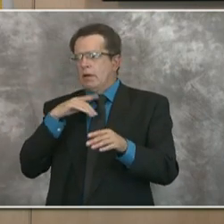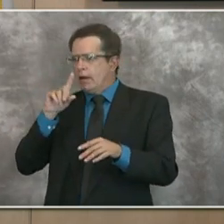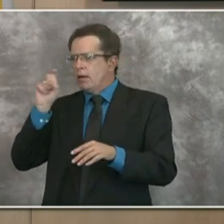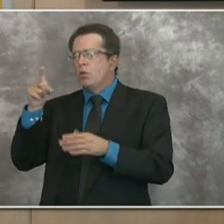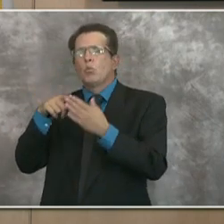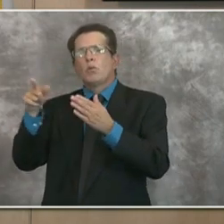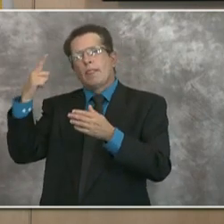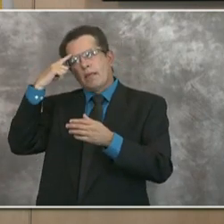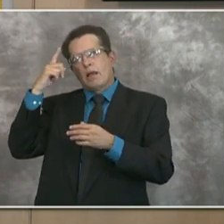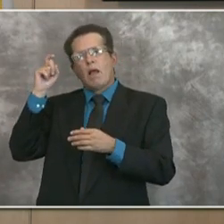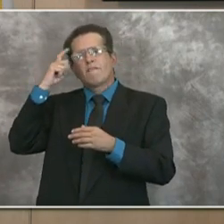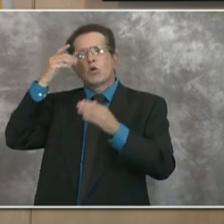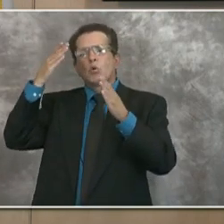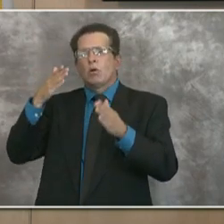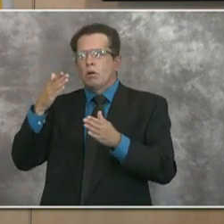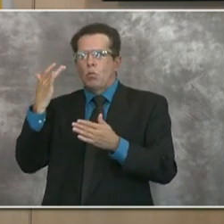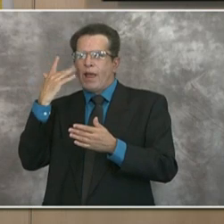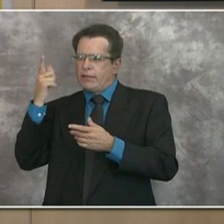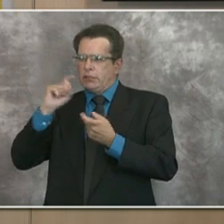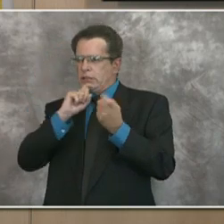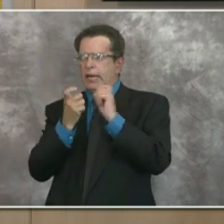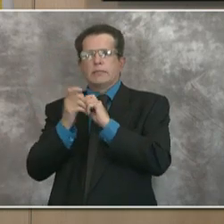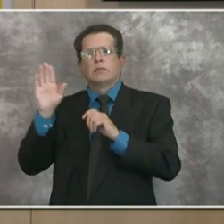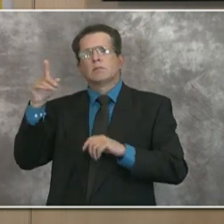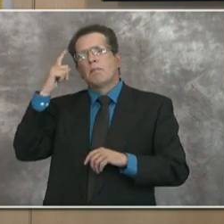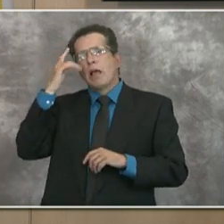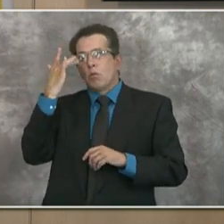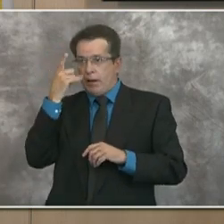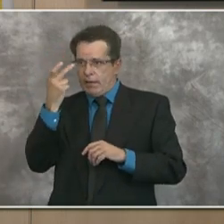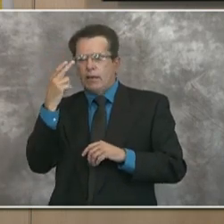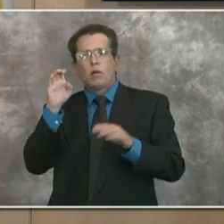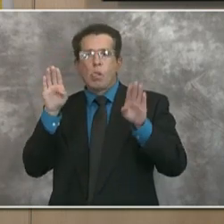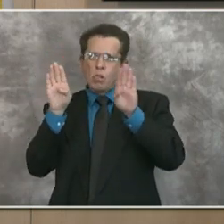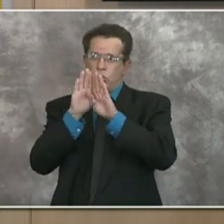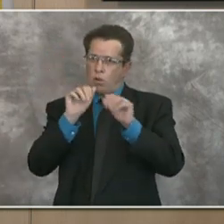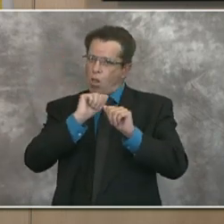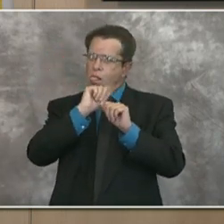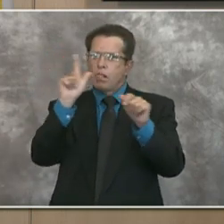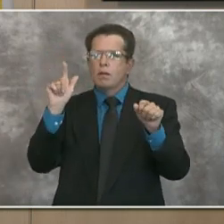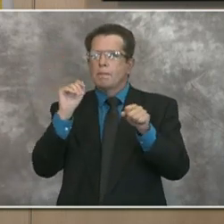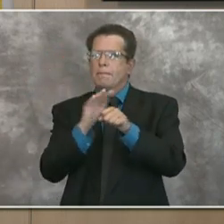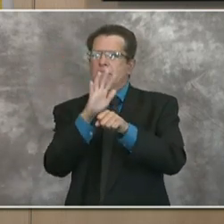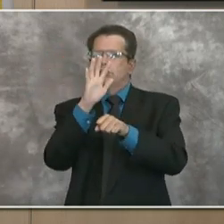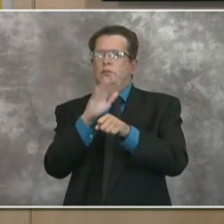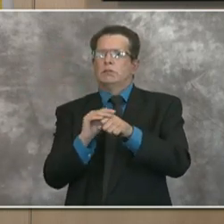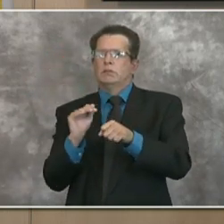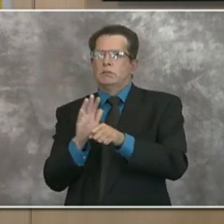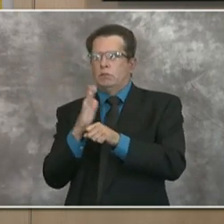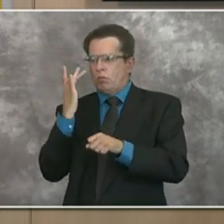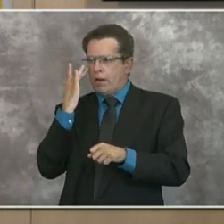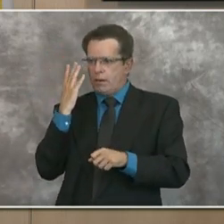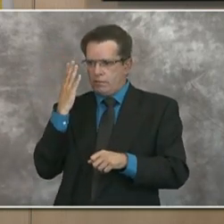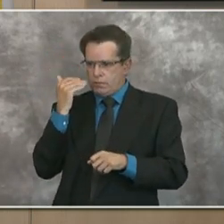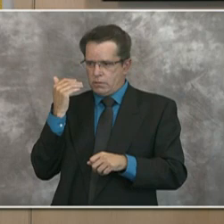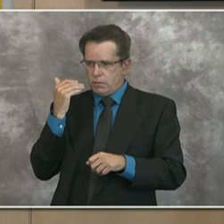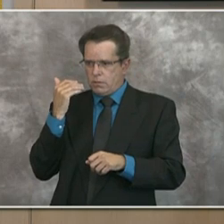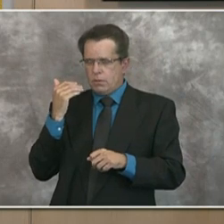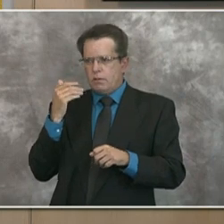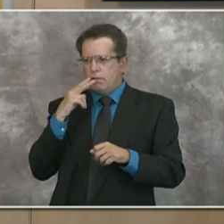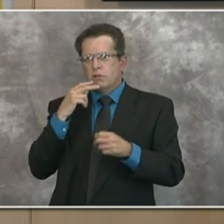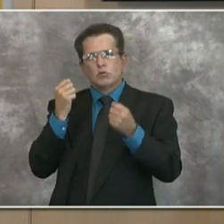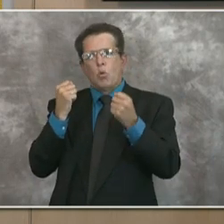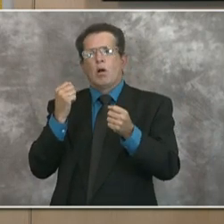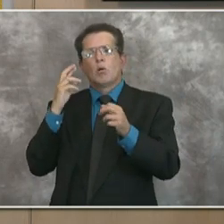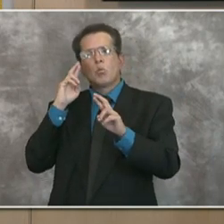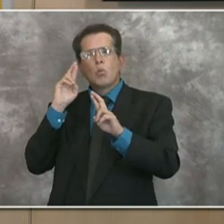the governor changed his mind and didn't close all the beaches when there was a very strong